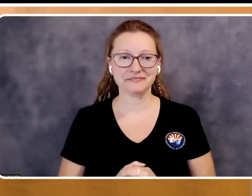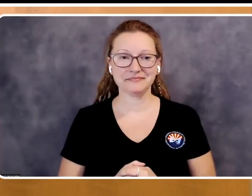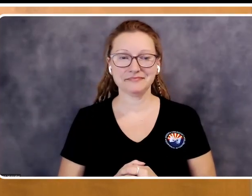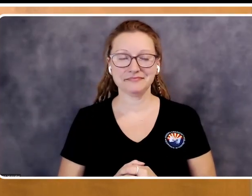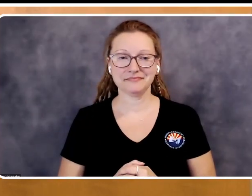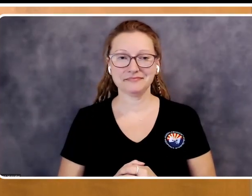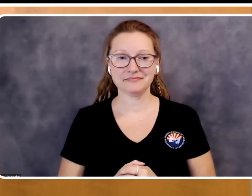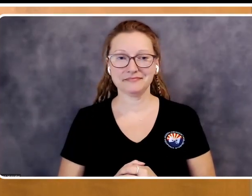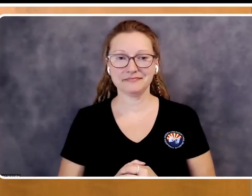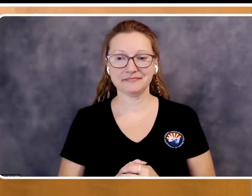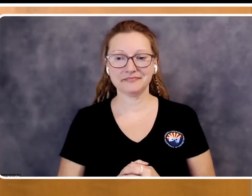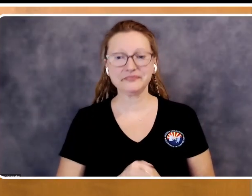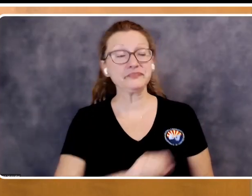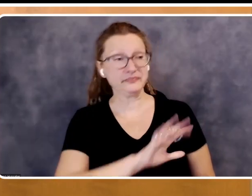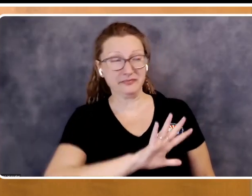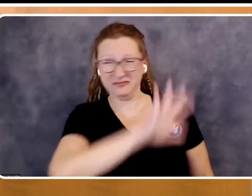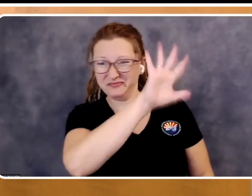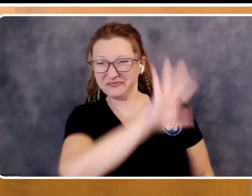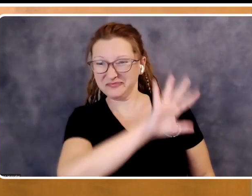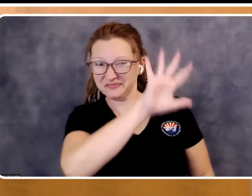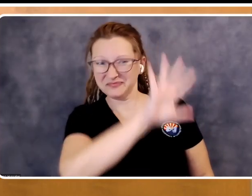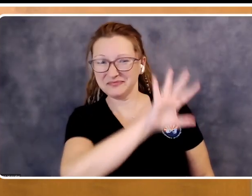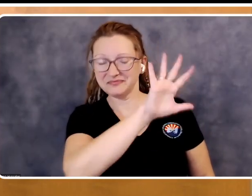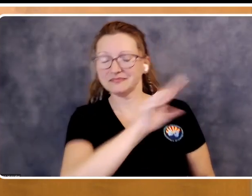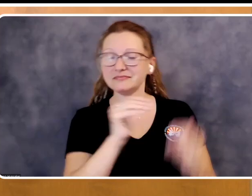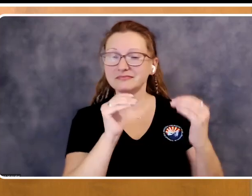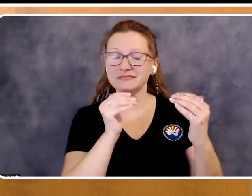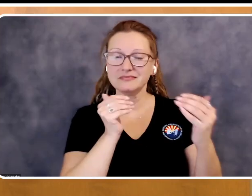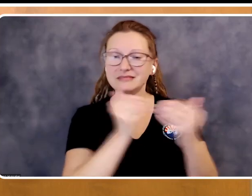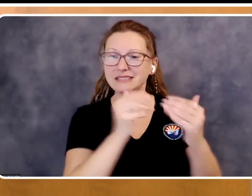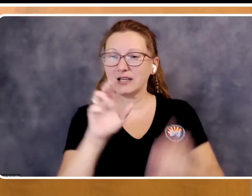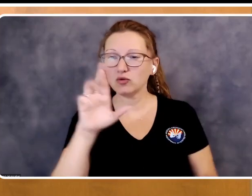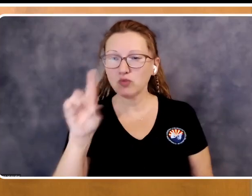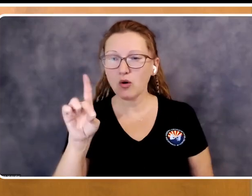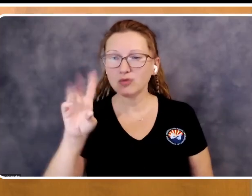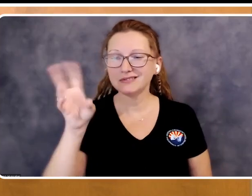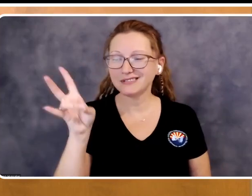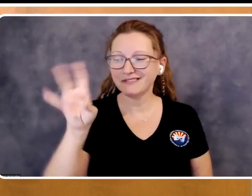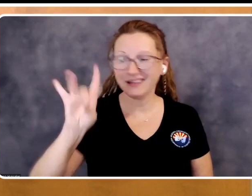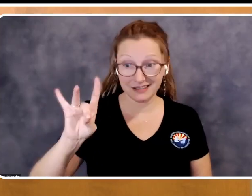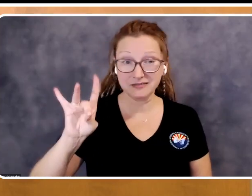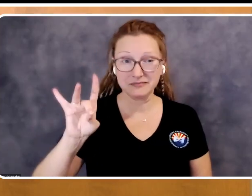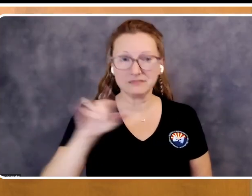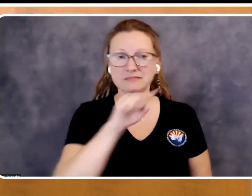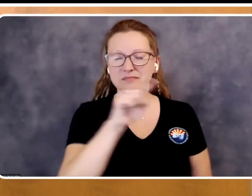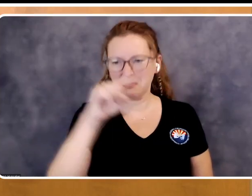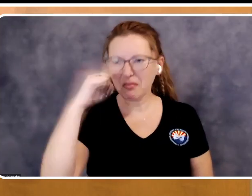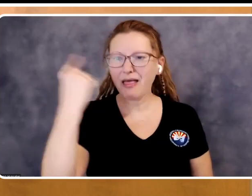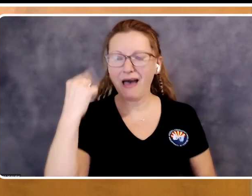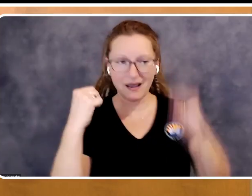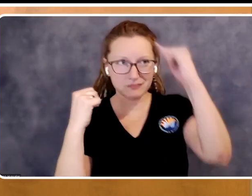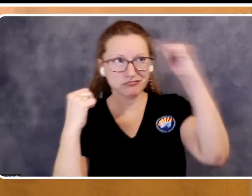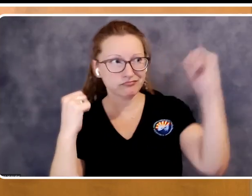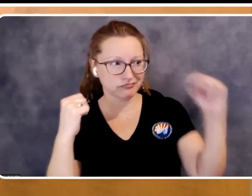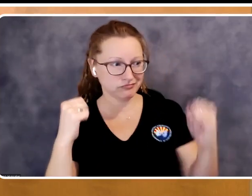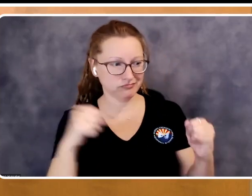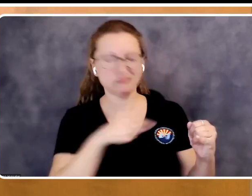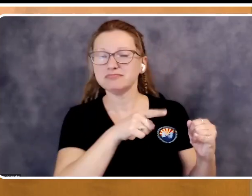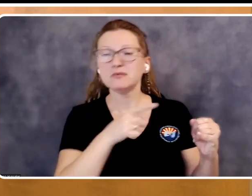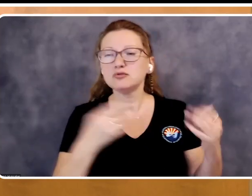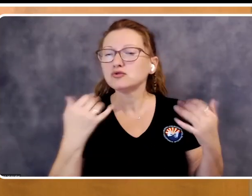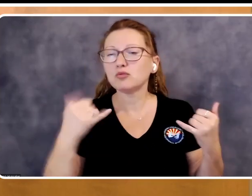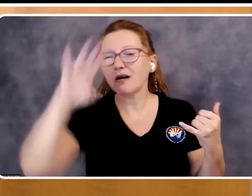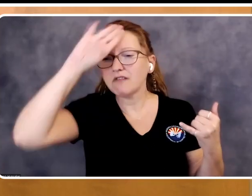Off the 78 Division Oscar, the 78 road, we got that black line, that containment line. So that's just a